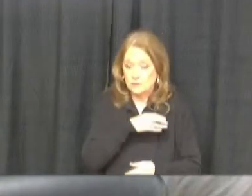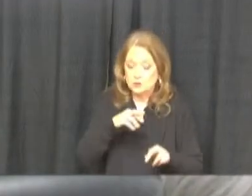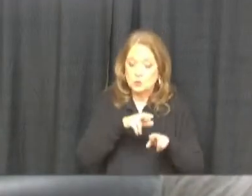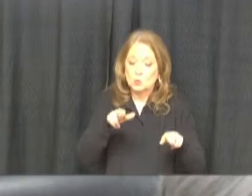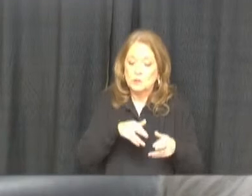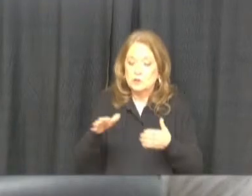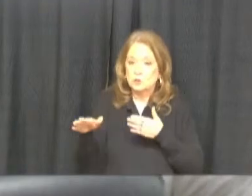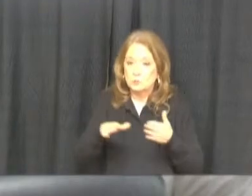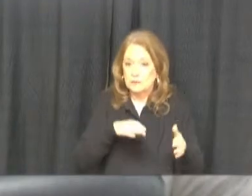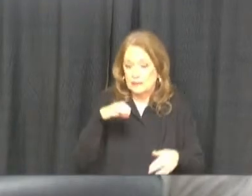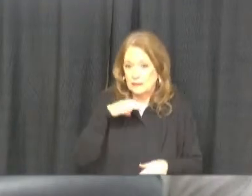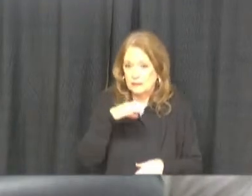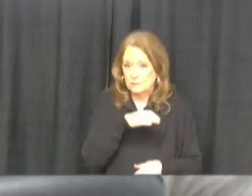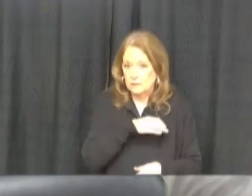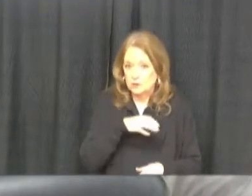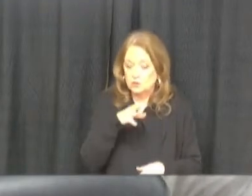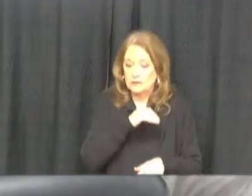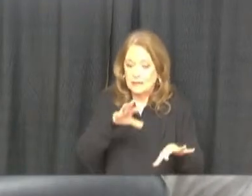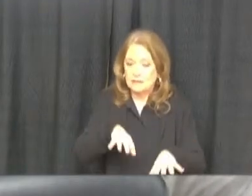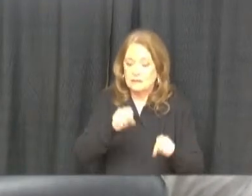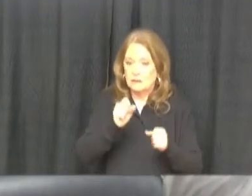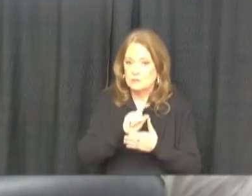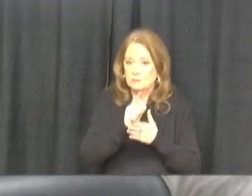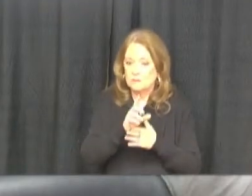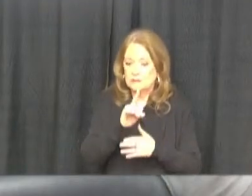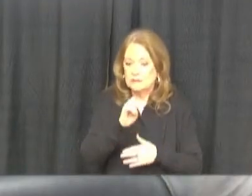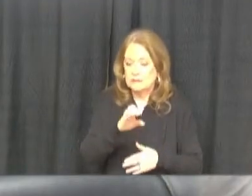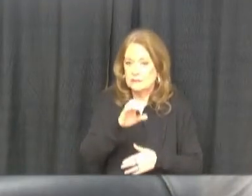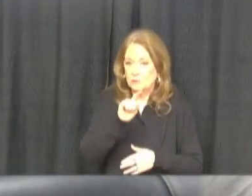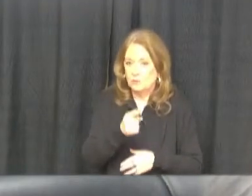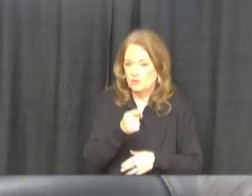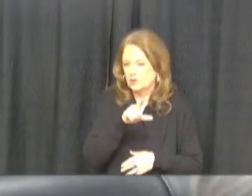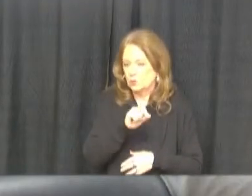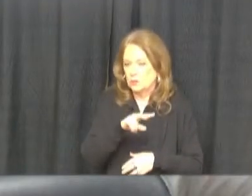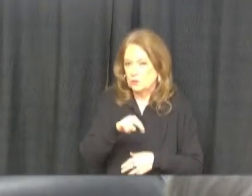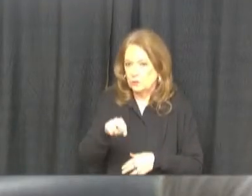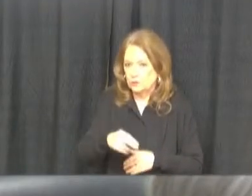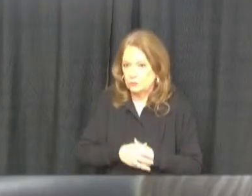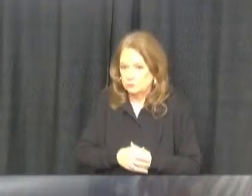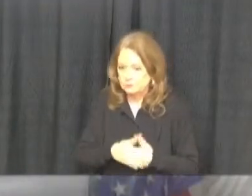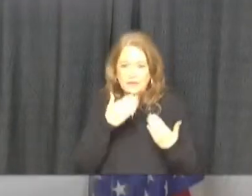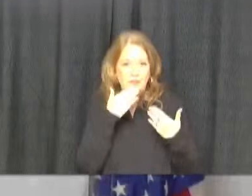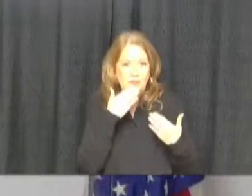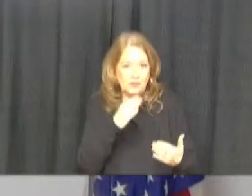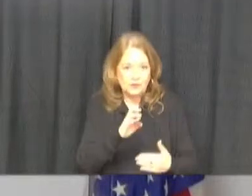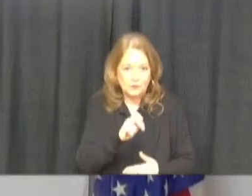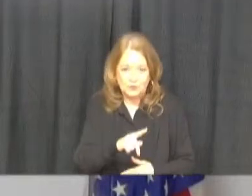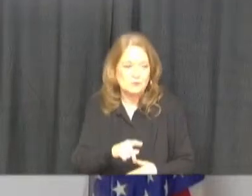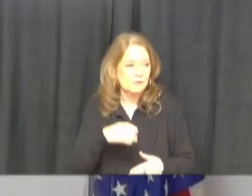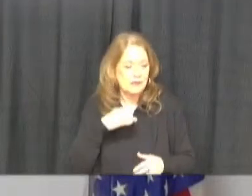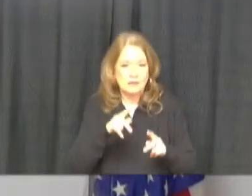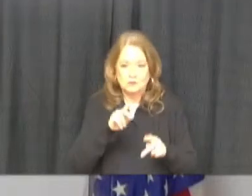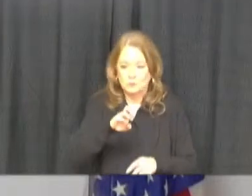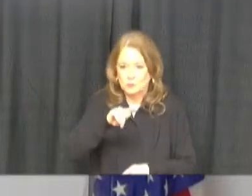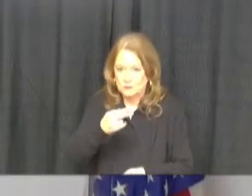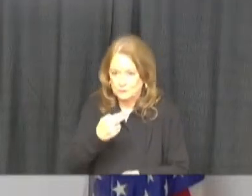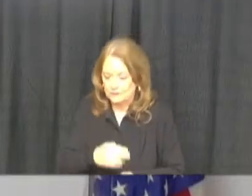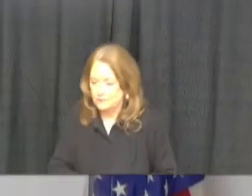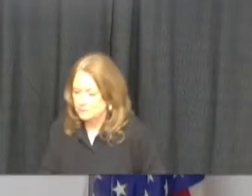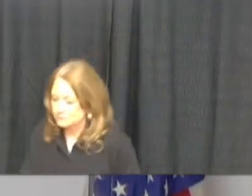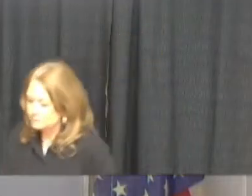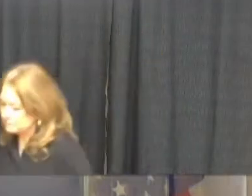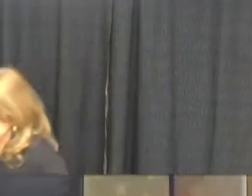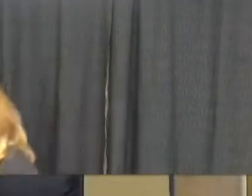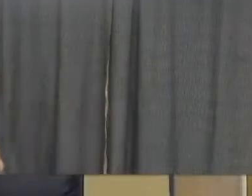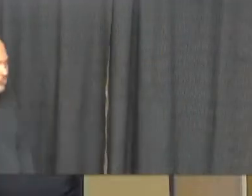Planning Commission, and adoption of minutes from December 1st, 2022. Thank you, Madam Clerk. Councilperson Smith, you're recognized on the